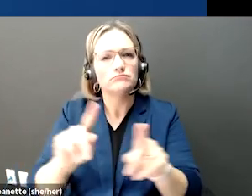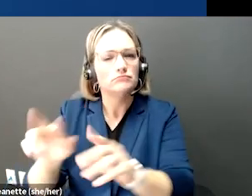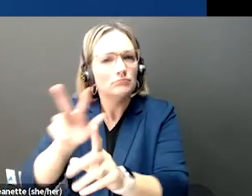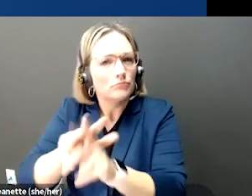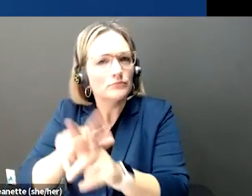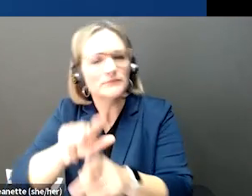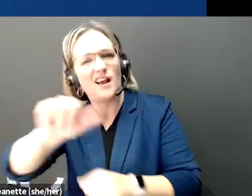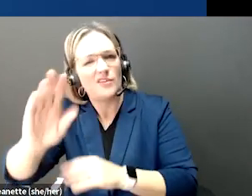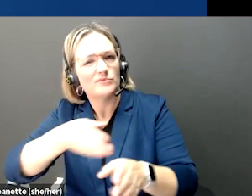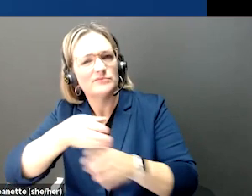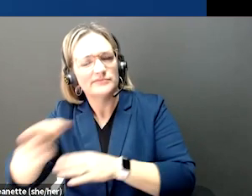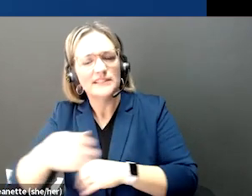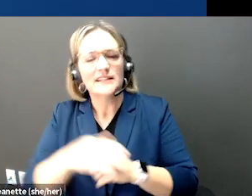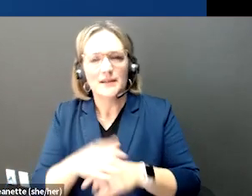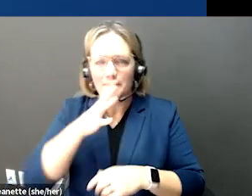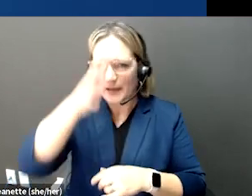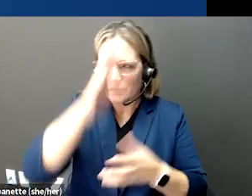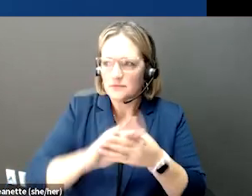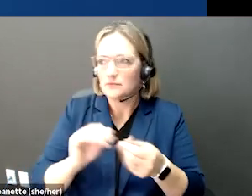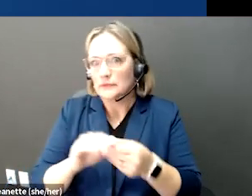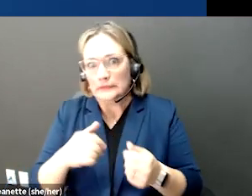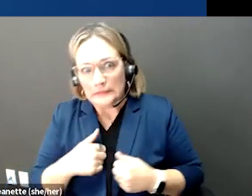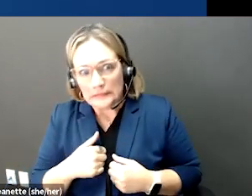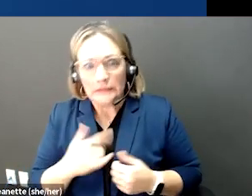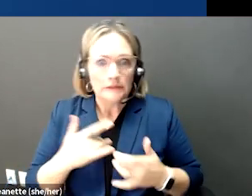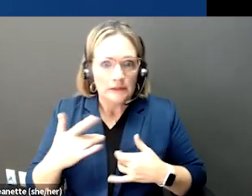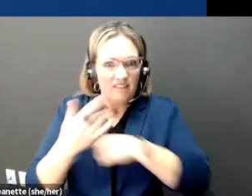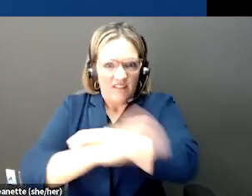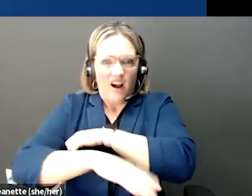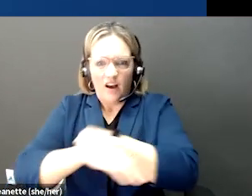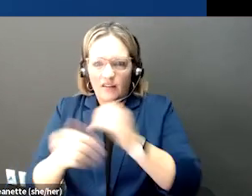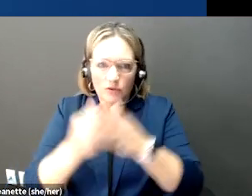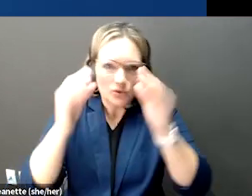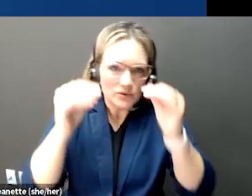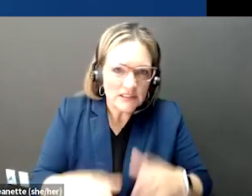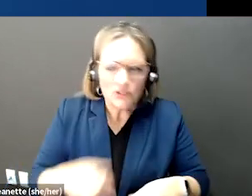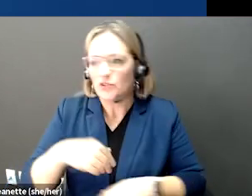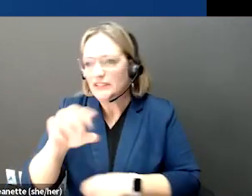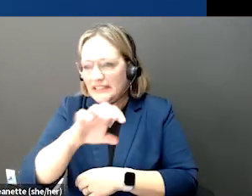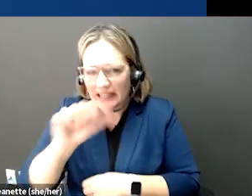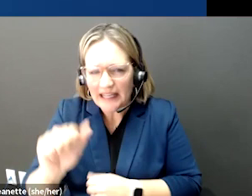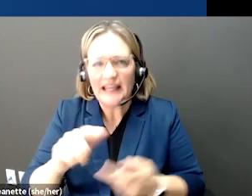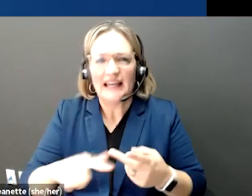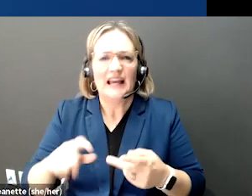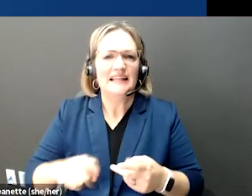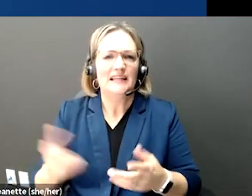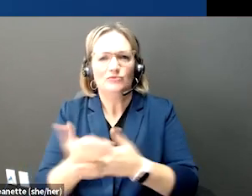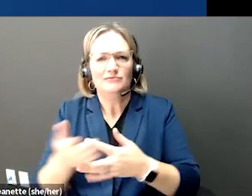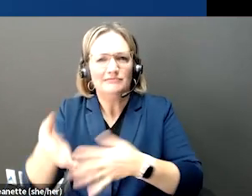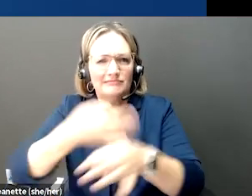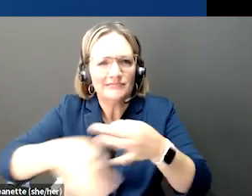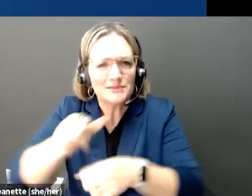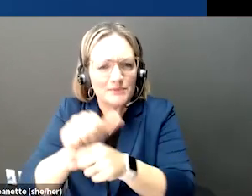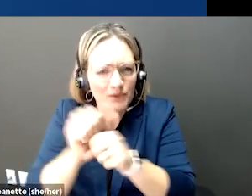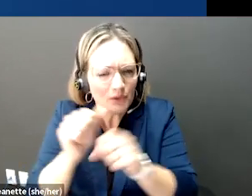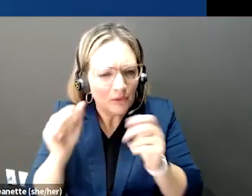concerns about new teachers, education assistants, their need for respite, more regular physio,